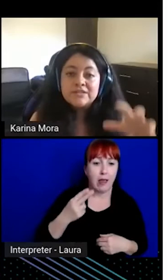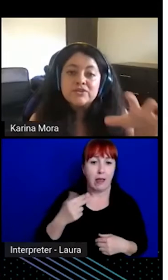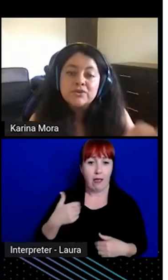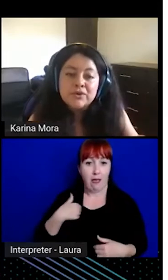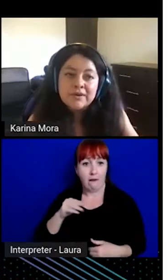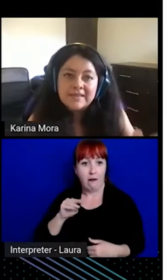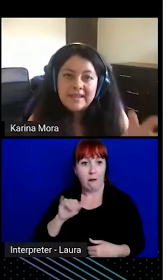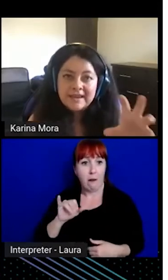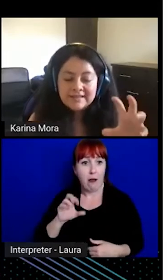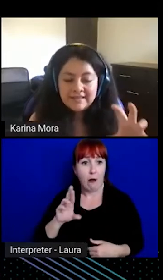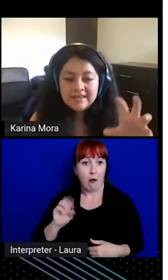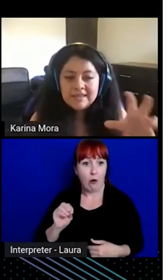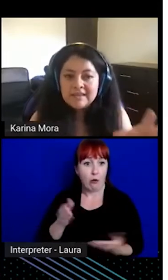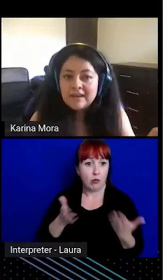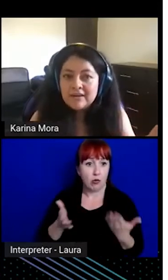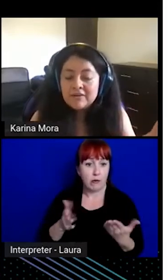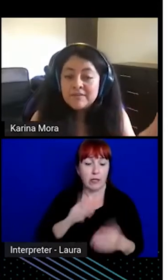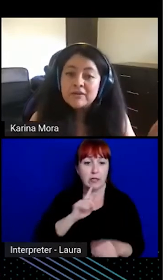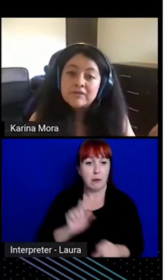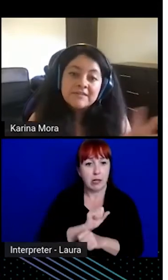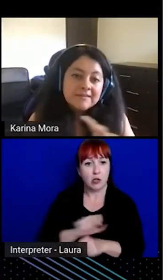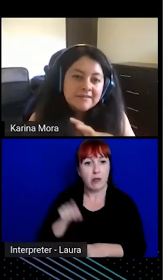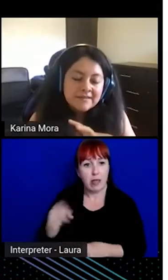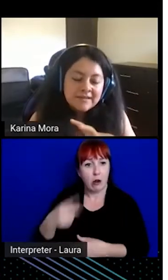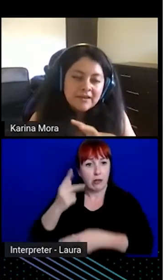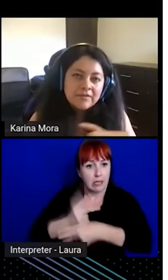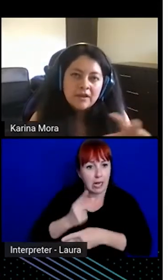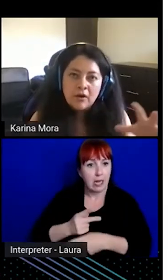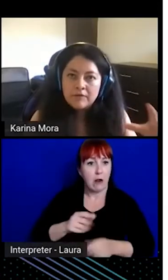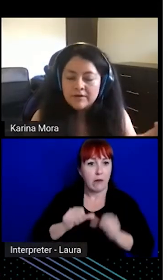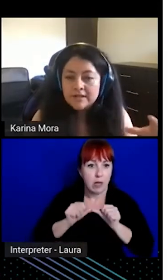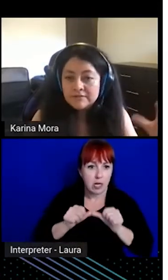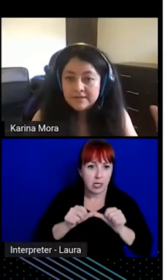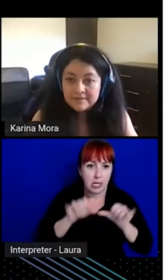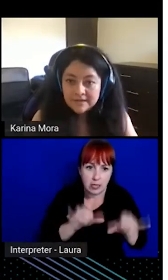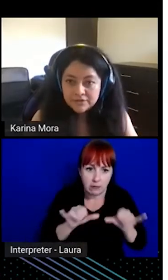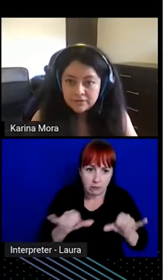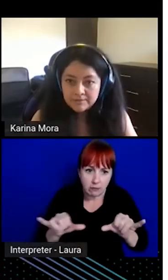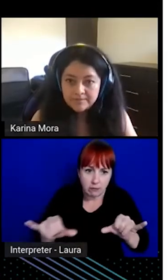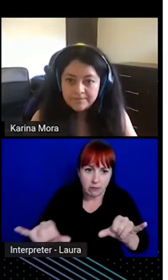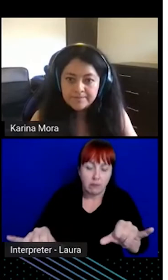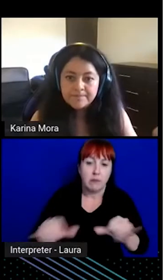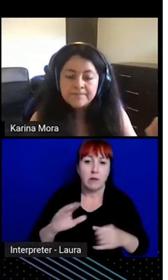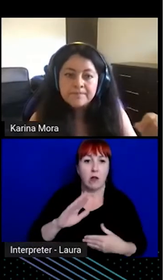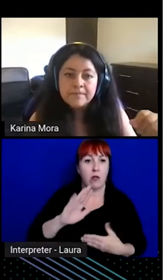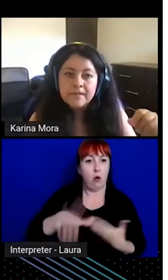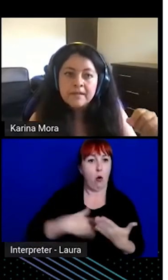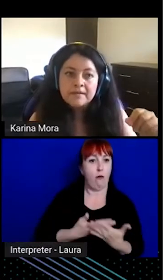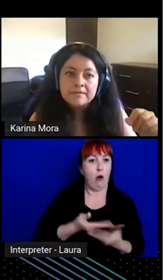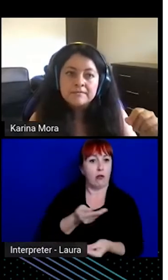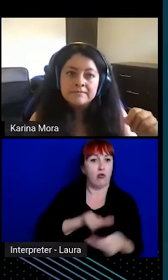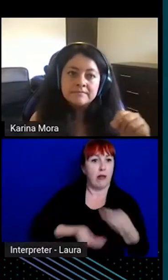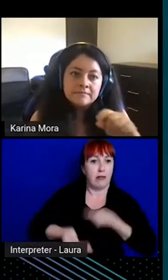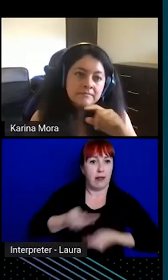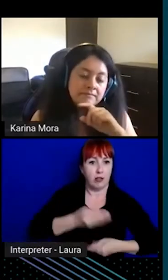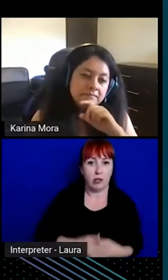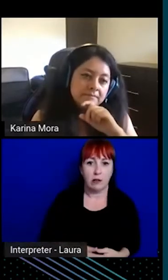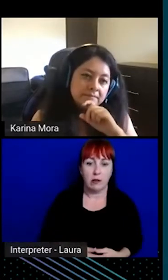to ensure they are taking care of the consistency of the overall transaction.